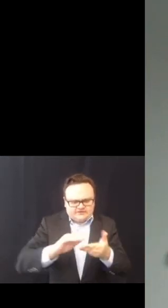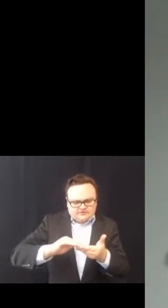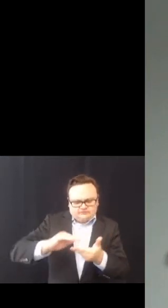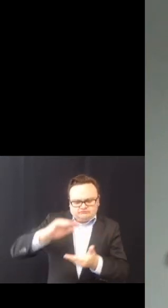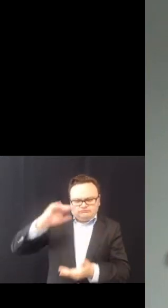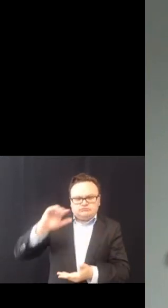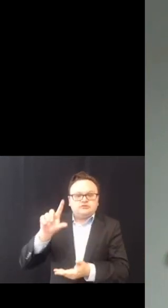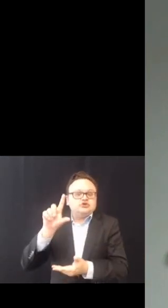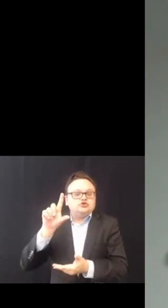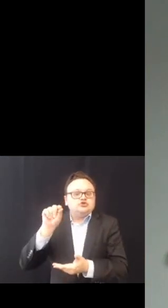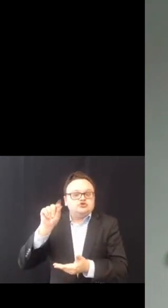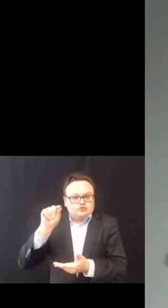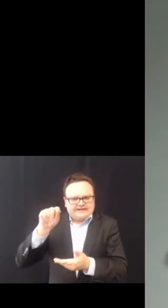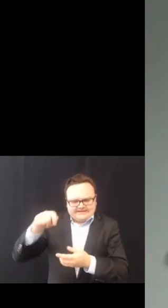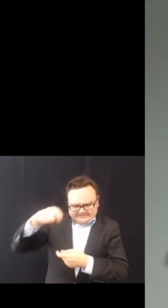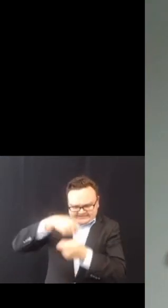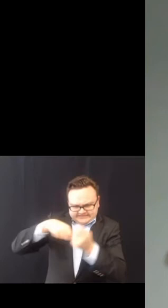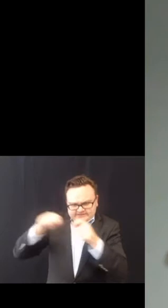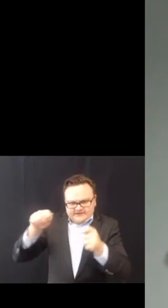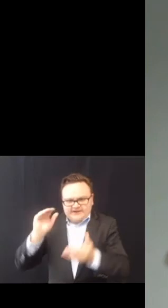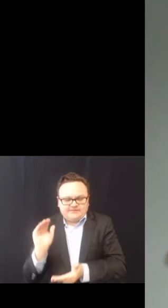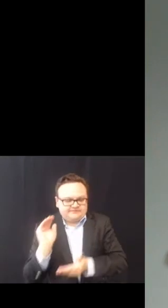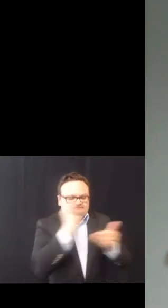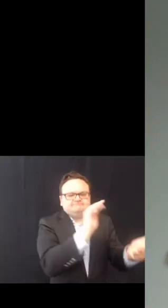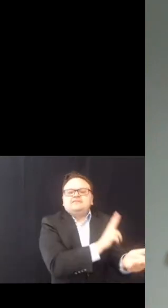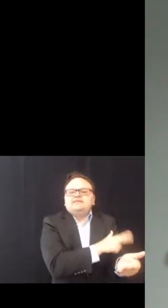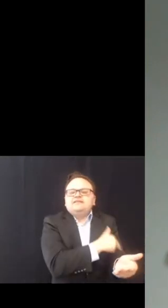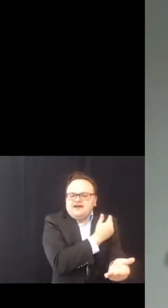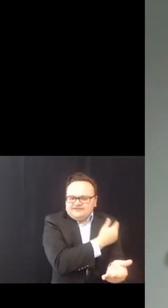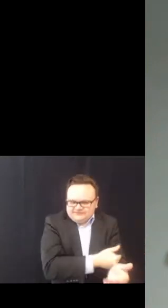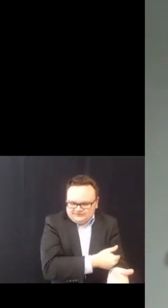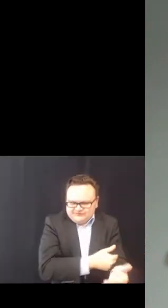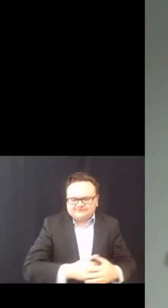and send back to the hospitals. If